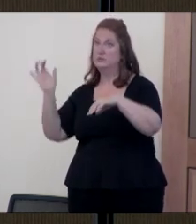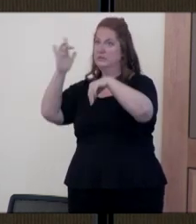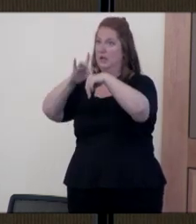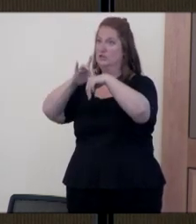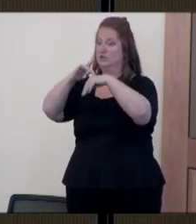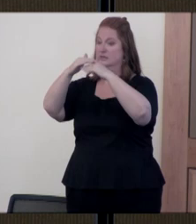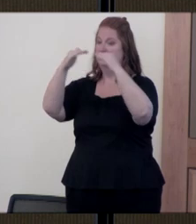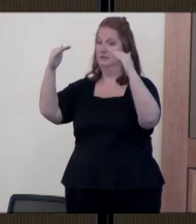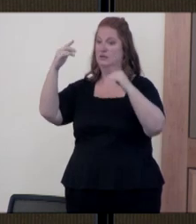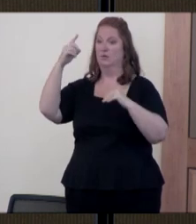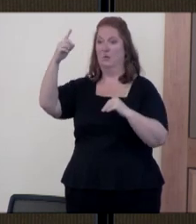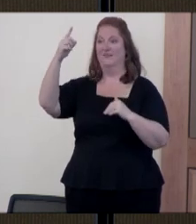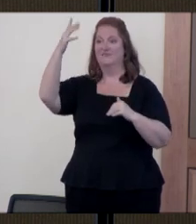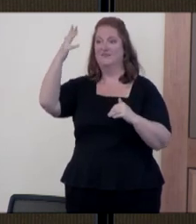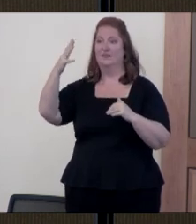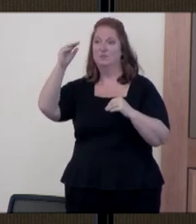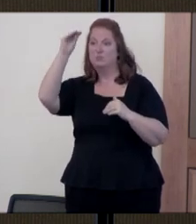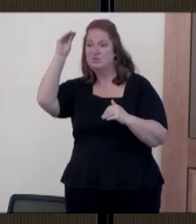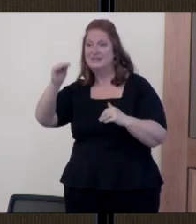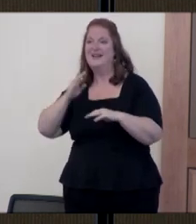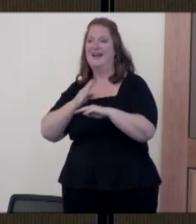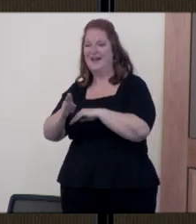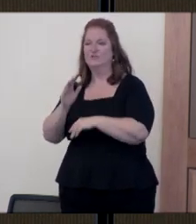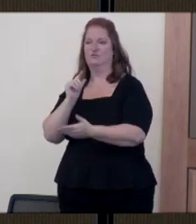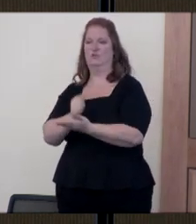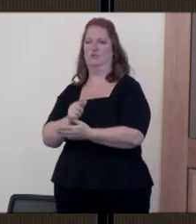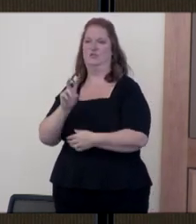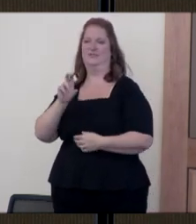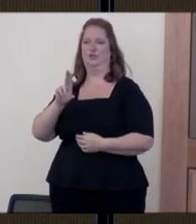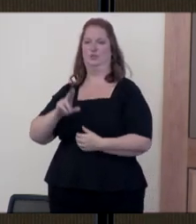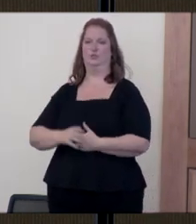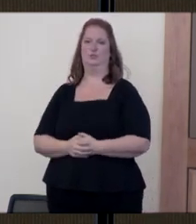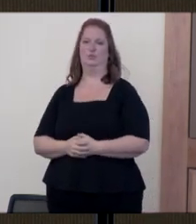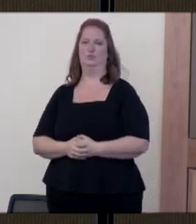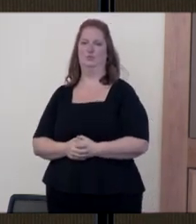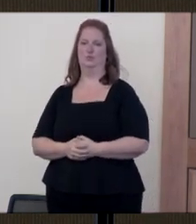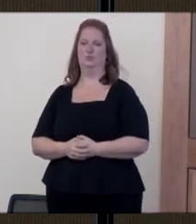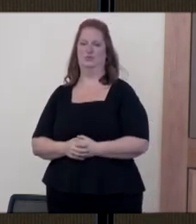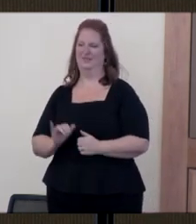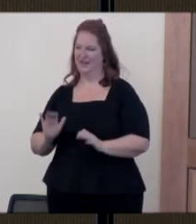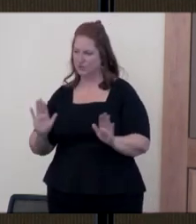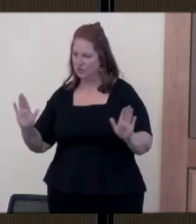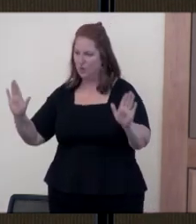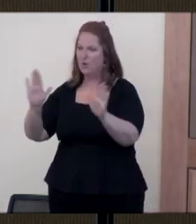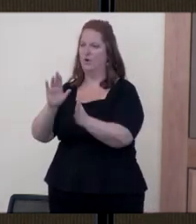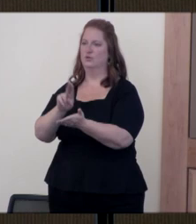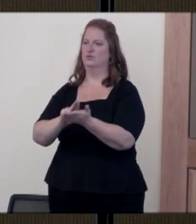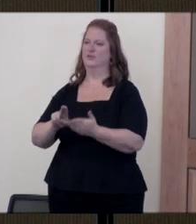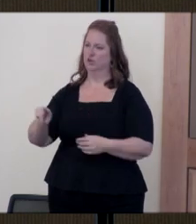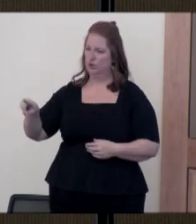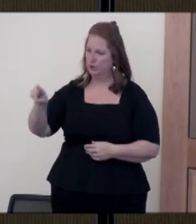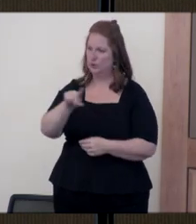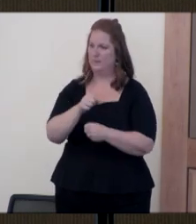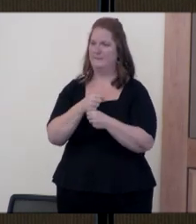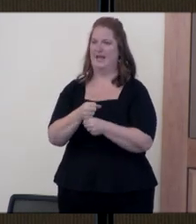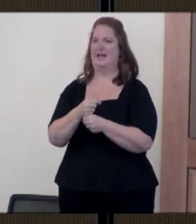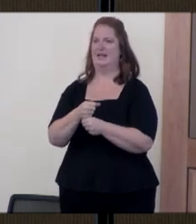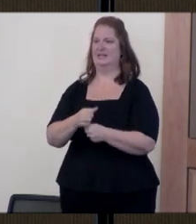one-fifth after they graduate from VCU, your university that you have created.